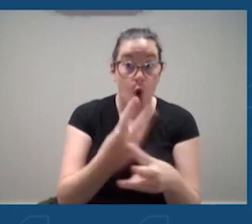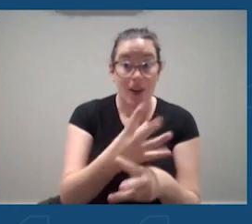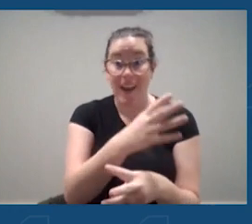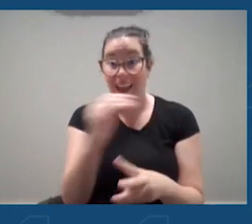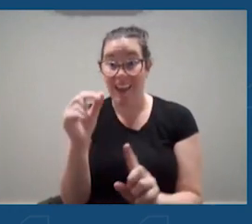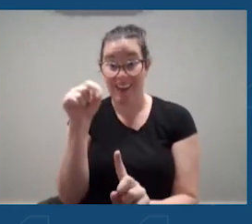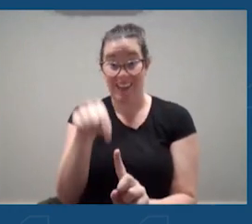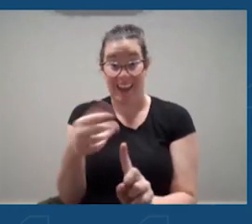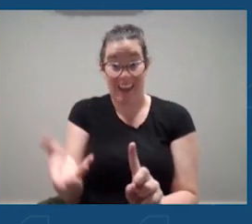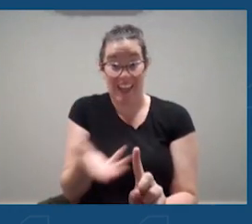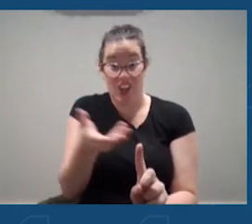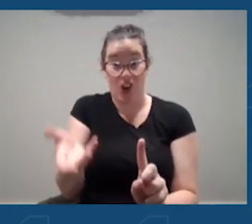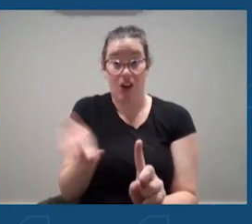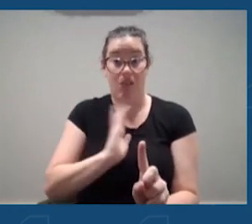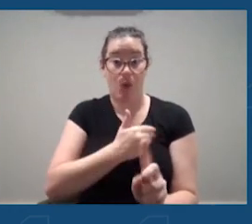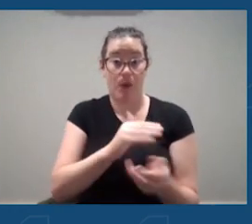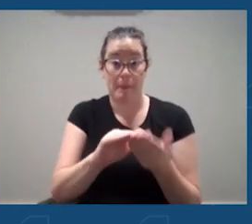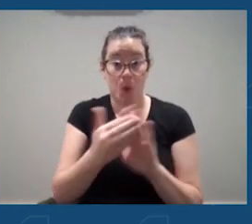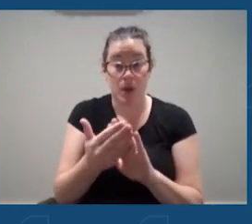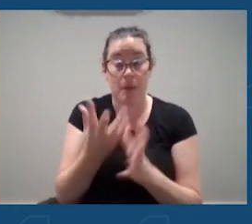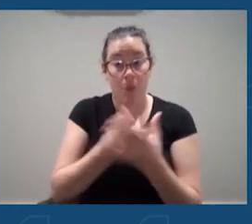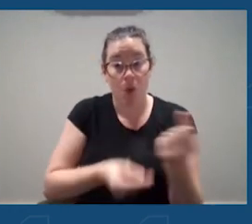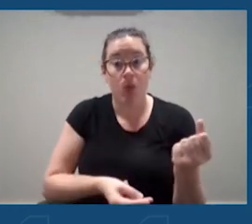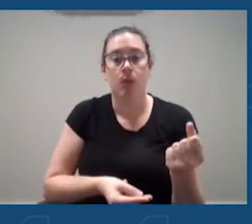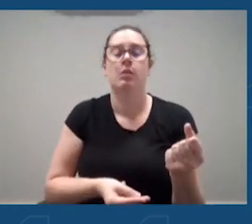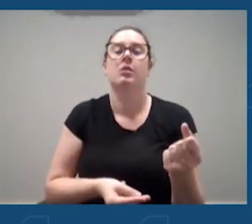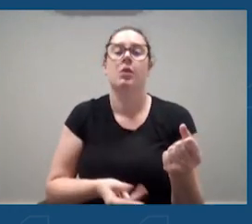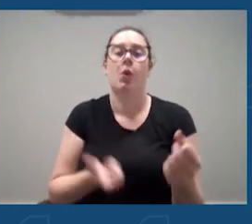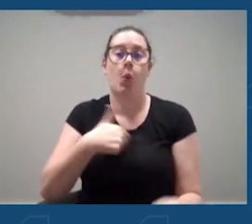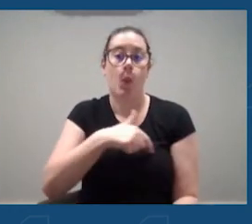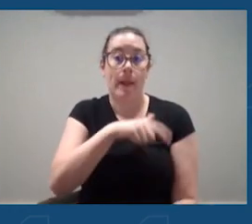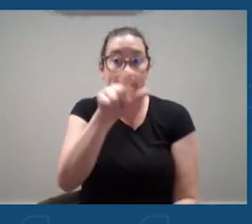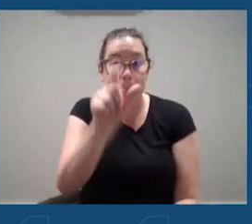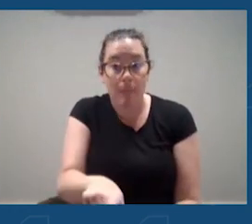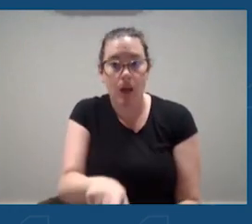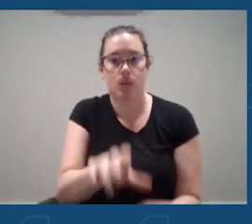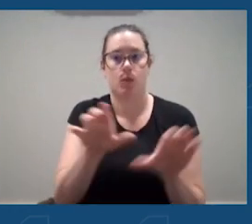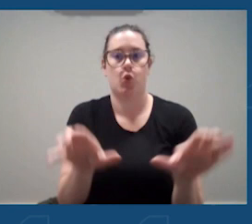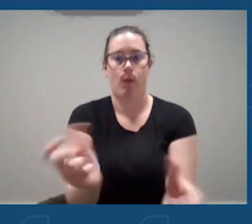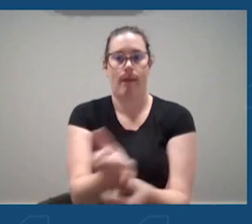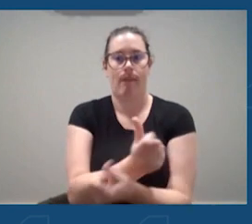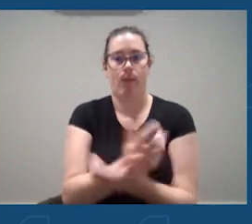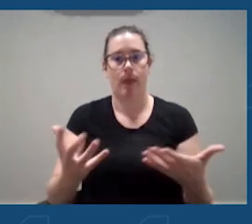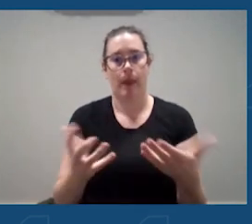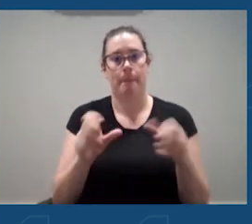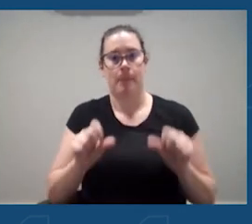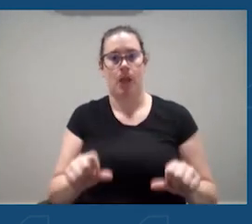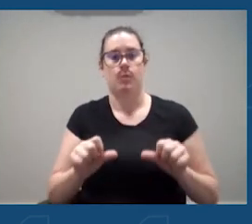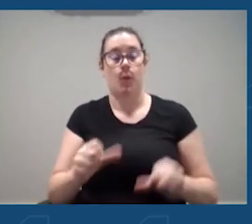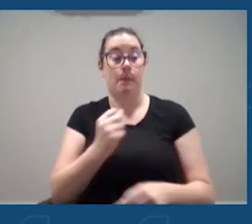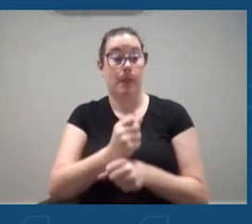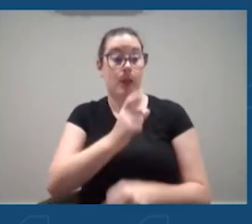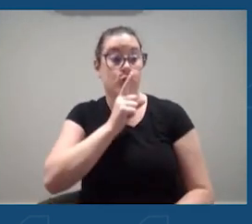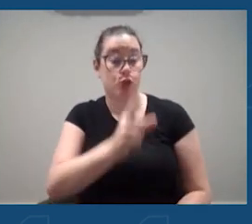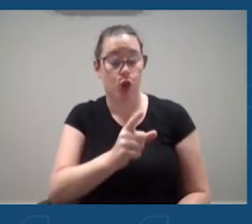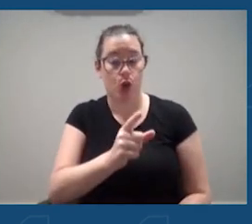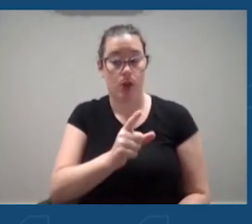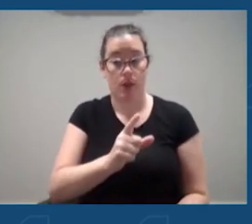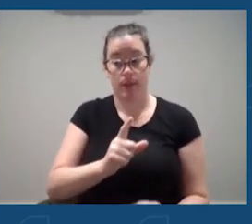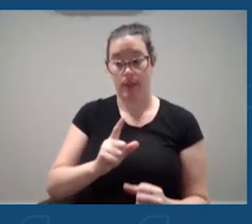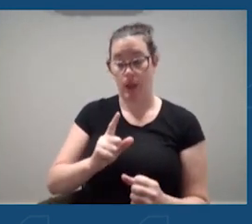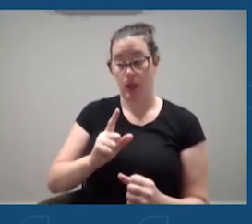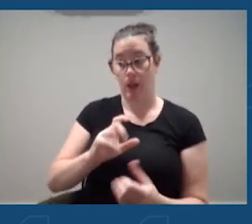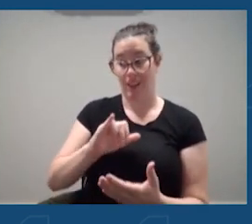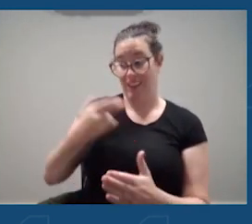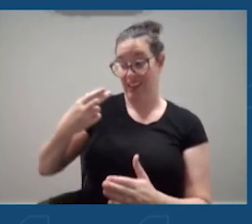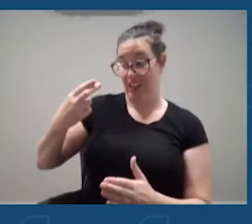own community, we must do everything that we can to ensure that we learn the lesson of